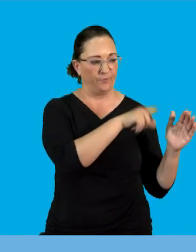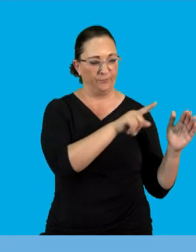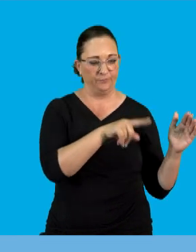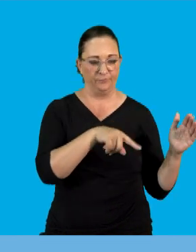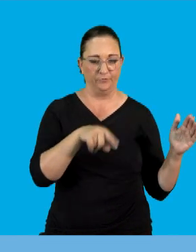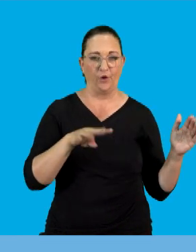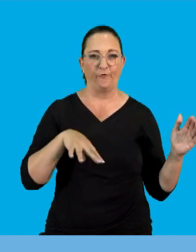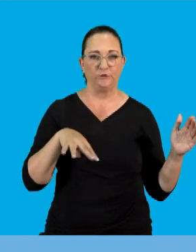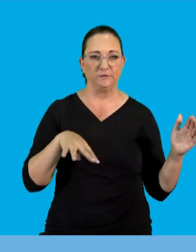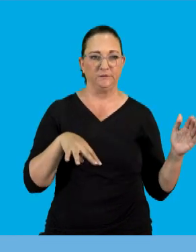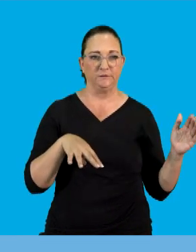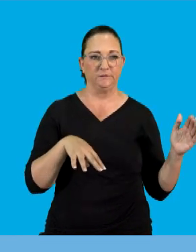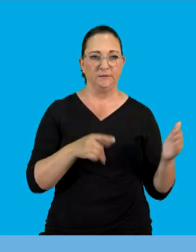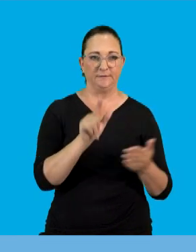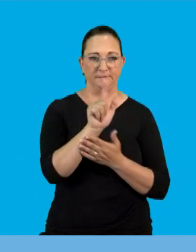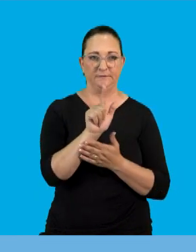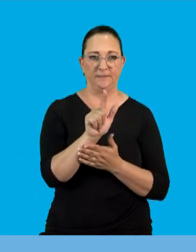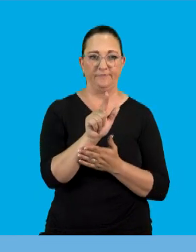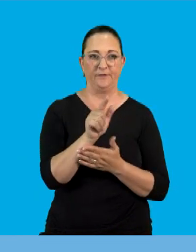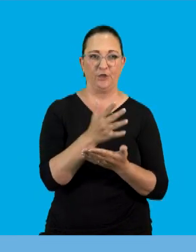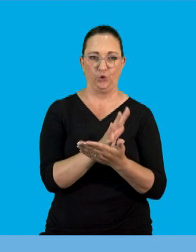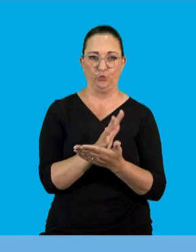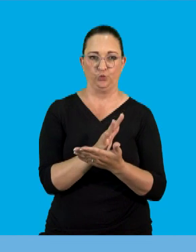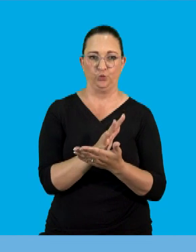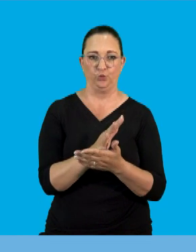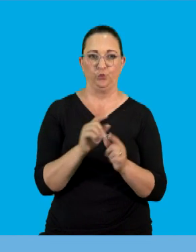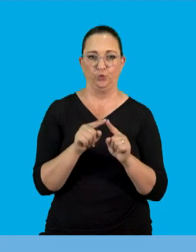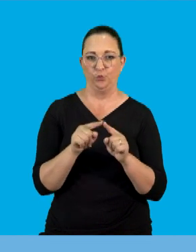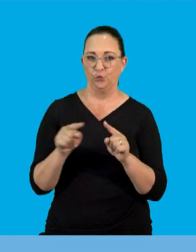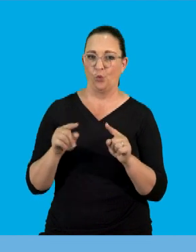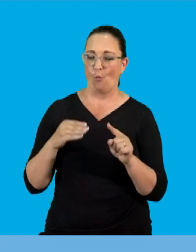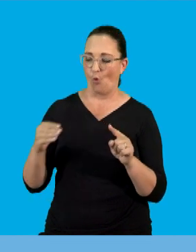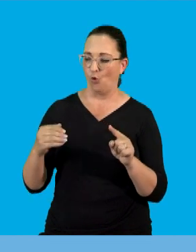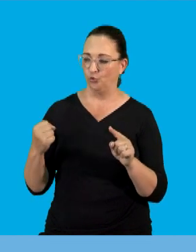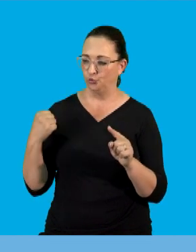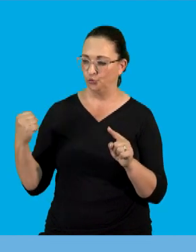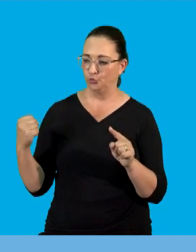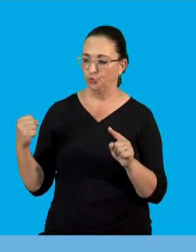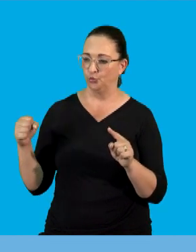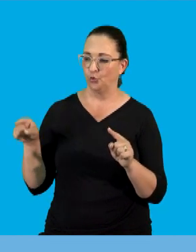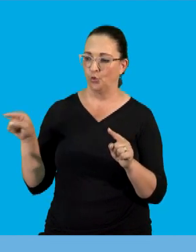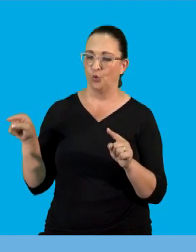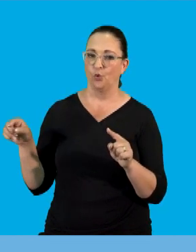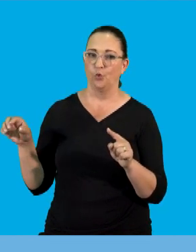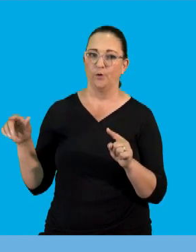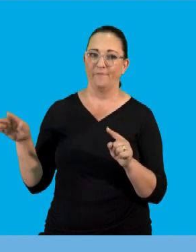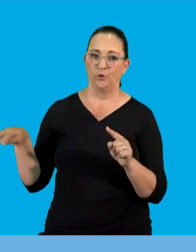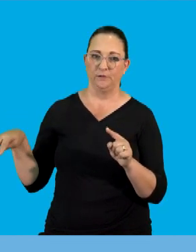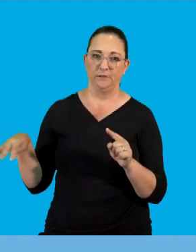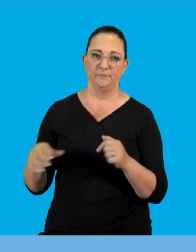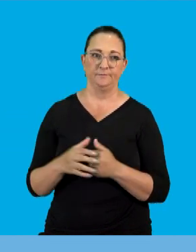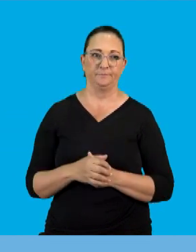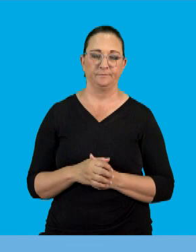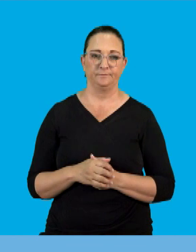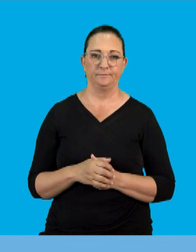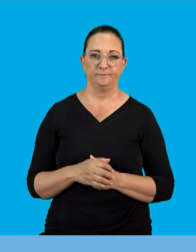here. The 7th one will be the neutral. And then as you move away from 7, remember the strength increases. Going towards 0, it